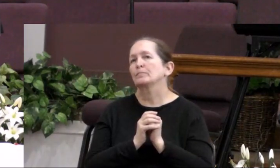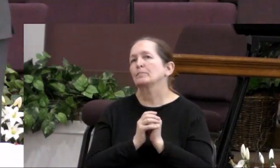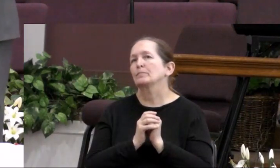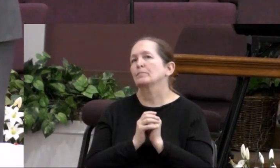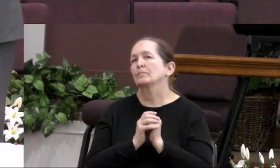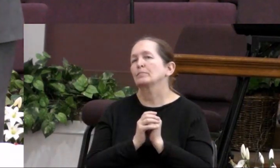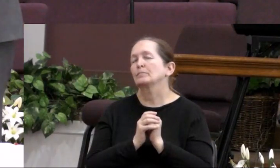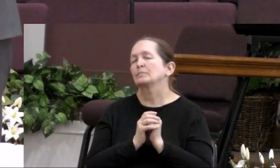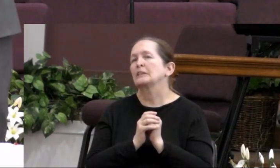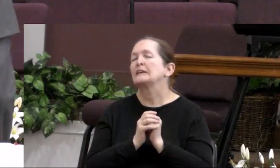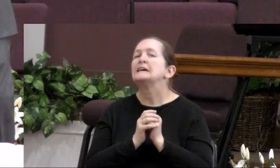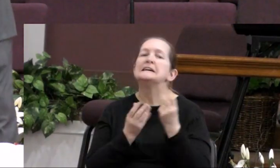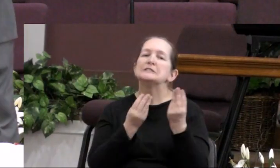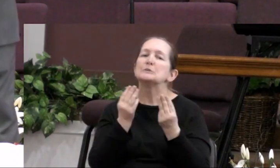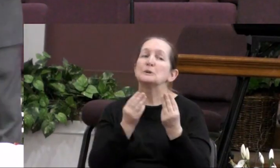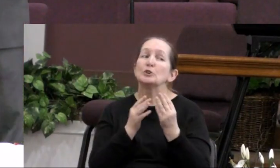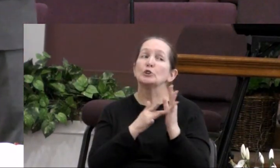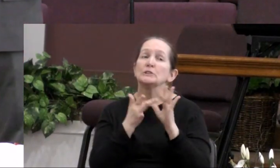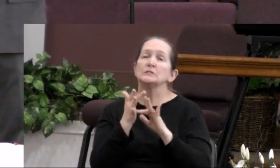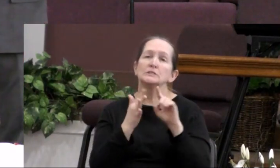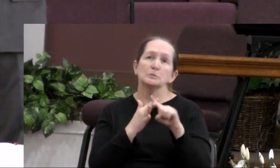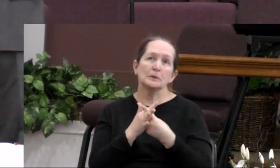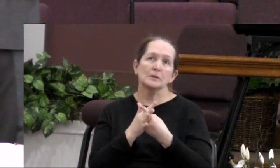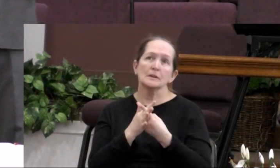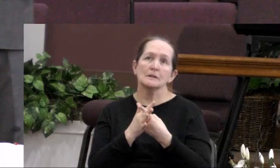It's a ministry that he began